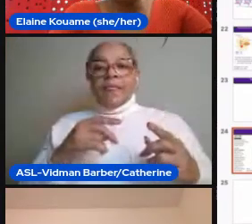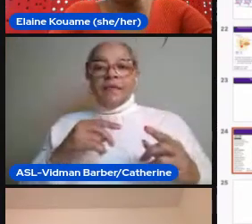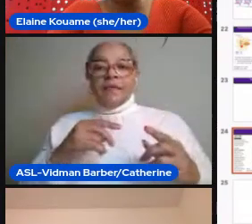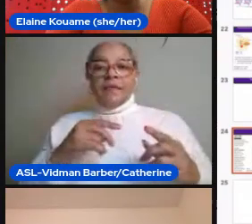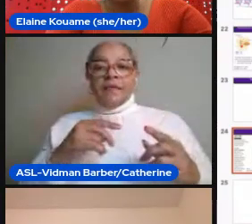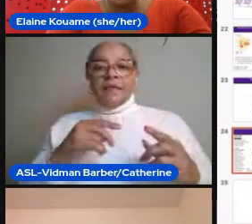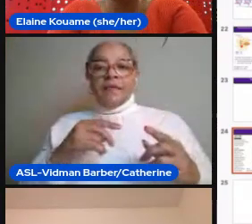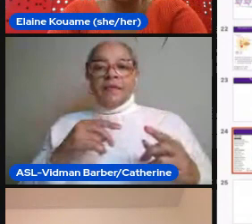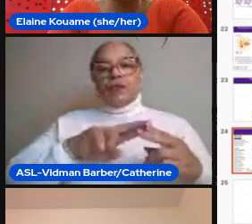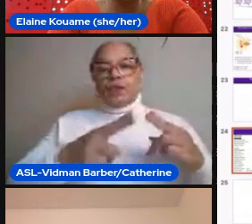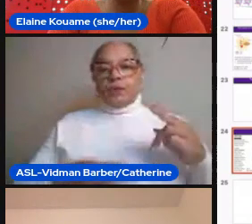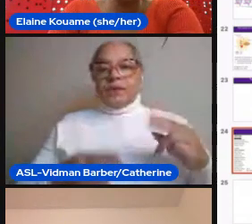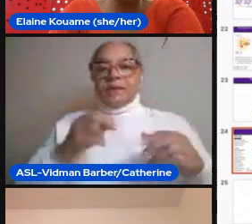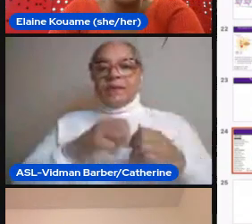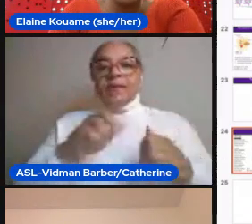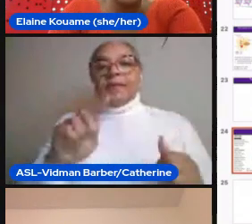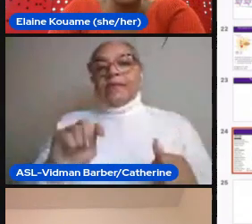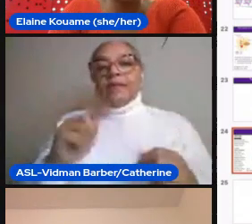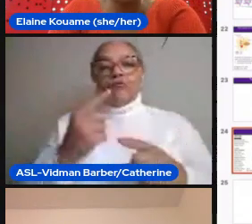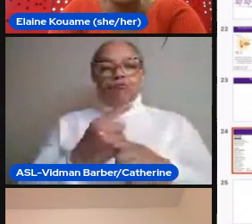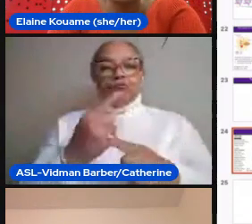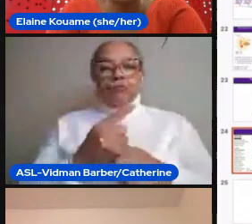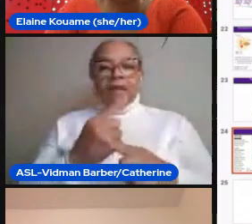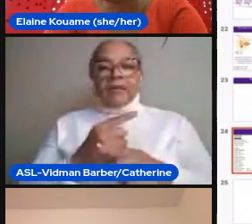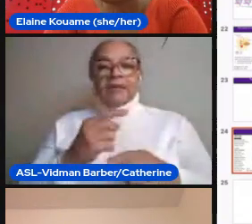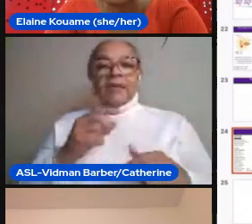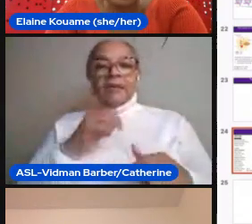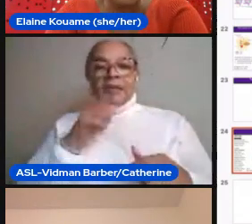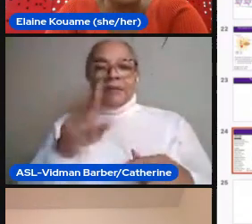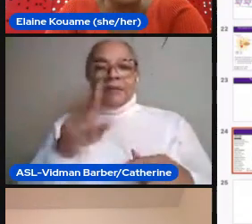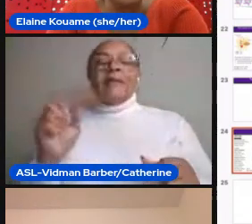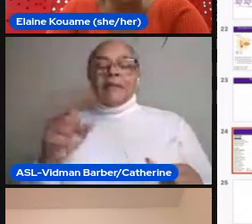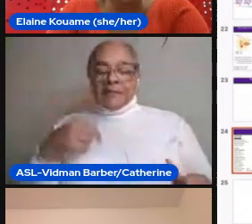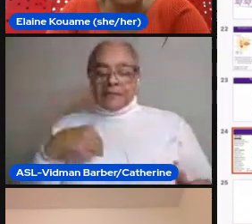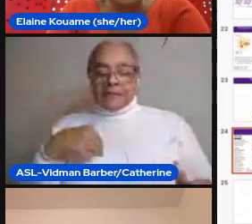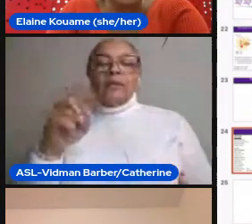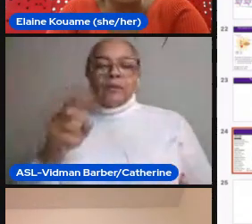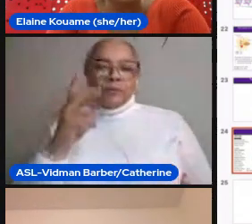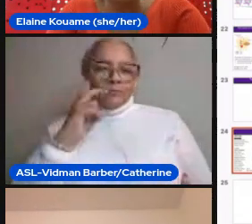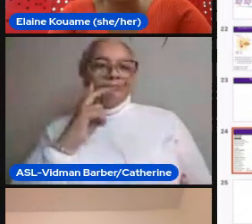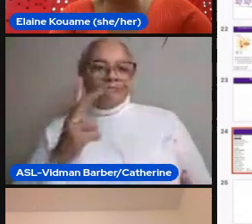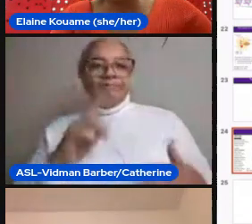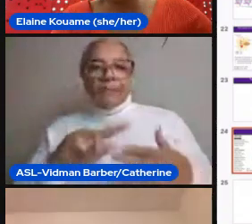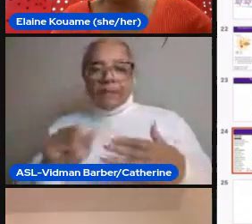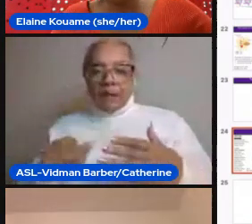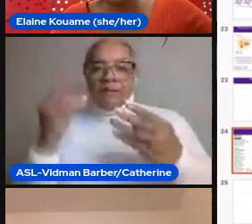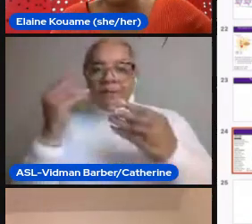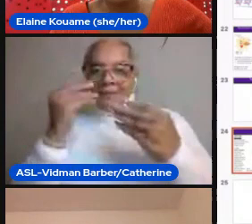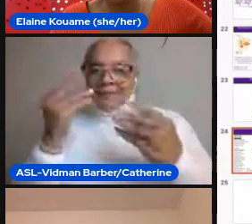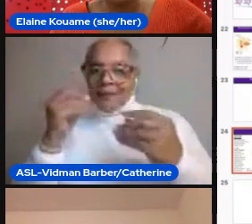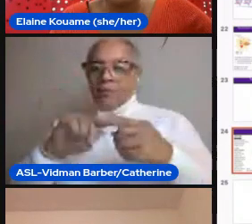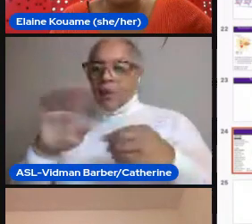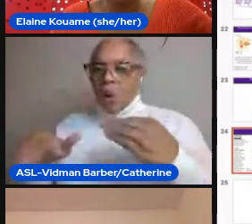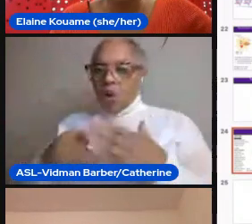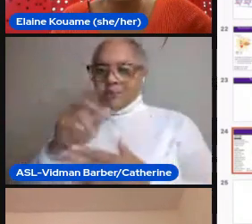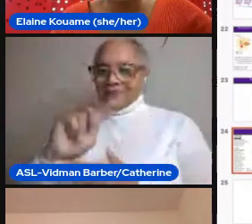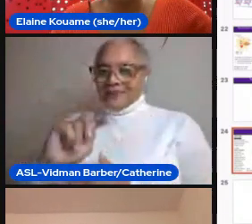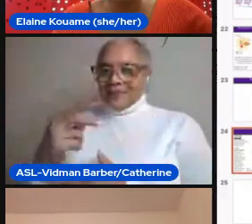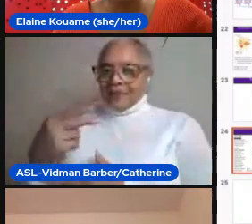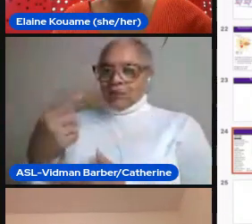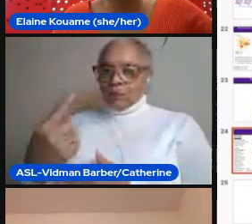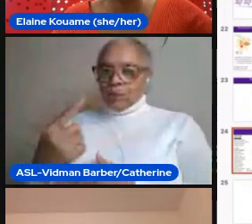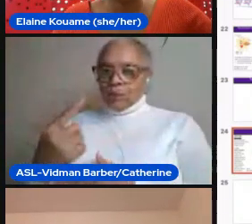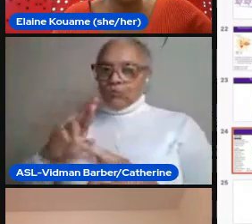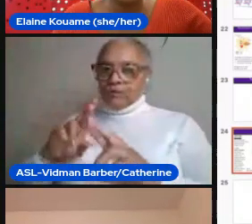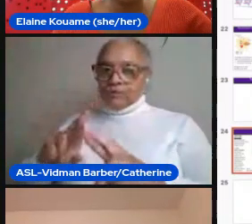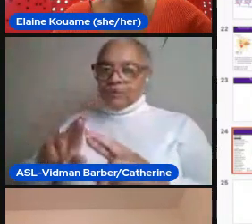only. Yeah, yes, I do. Like just for the sake of simplicity, I didn't add those data, but all the Th1 response